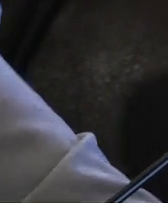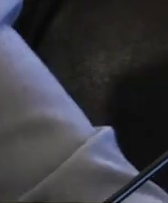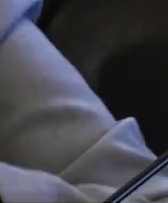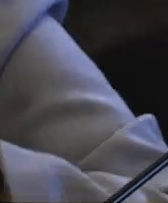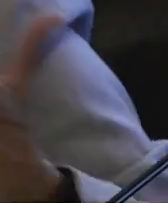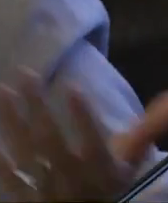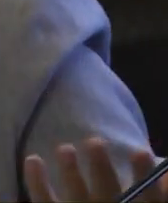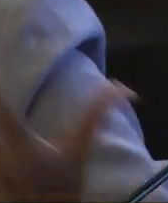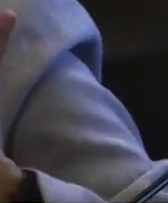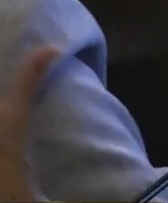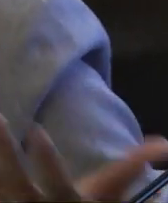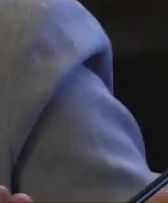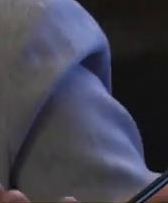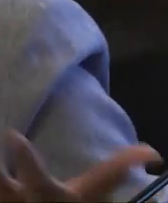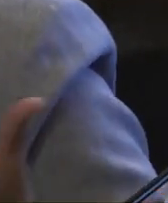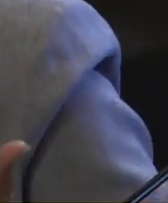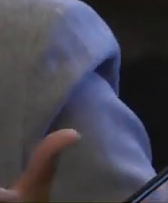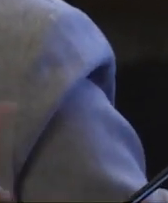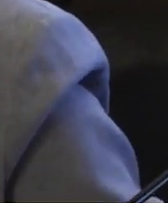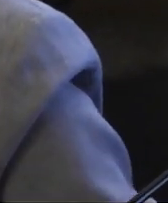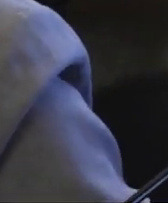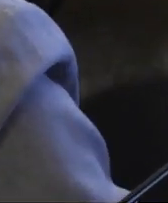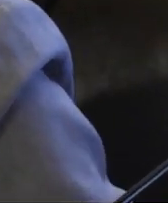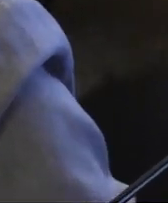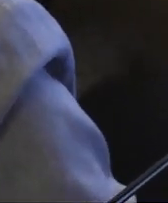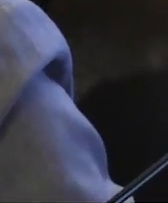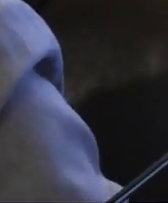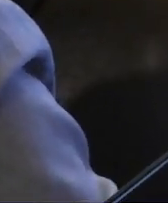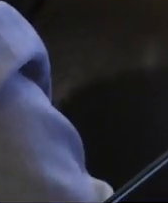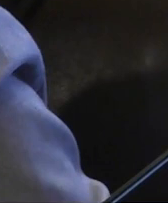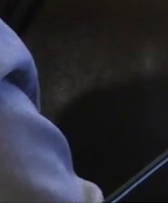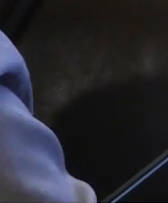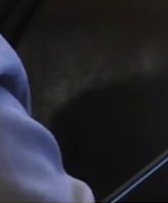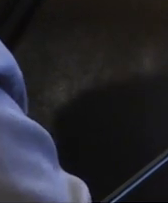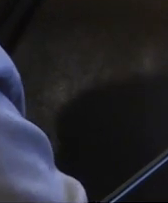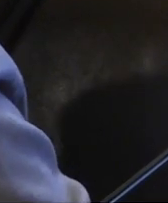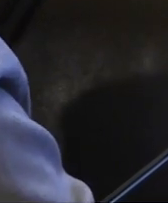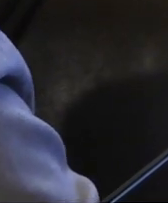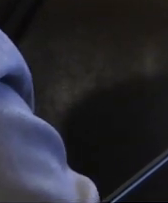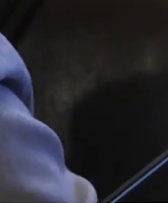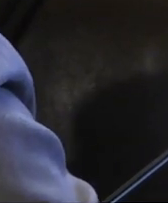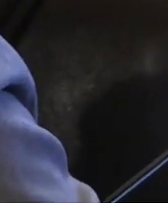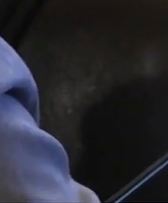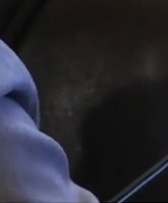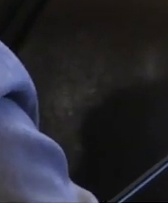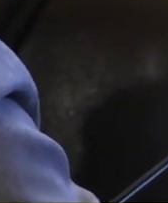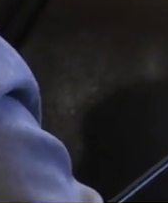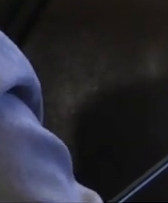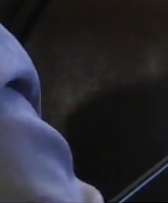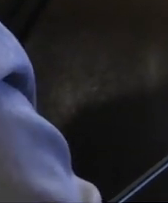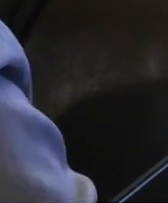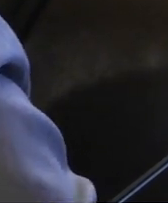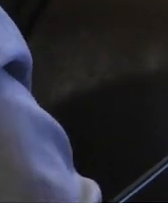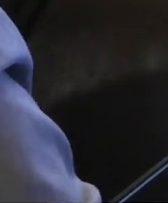presentation, and then we will have comments or questions, and then you will have some more time to make a